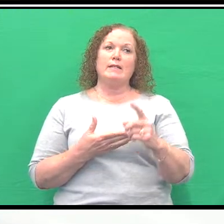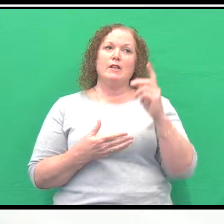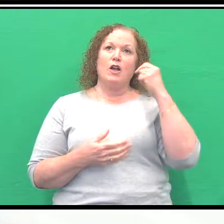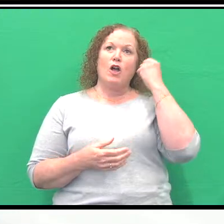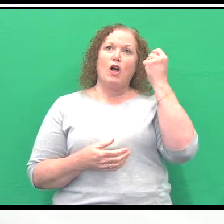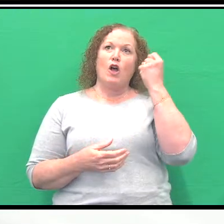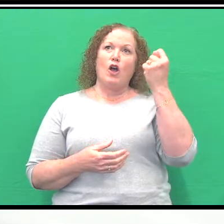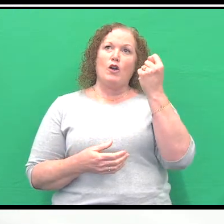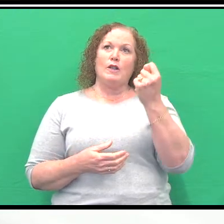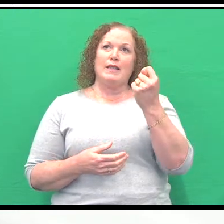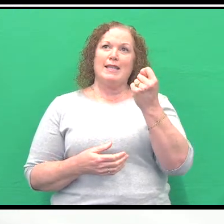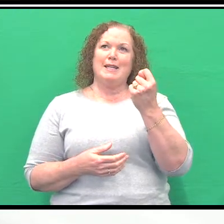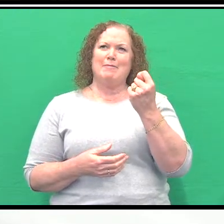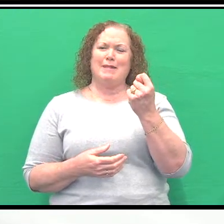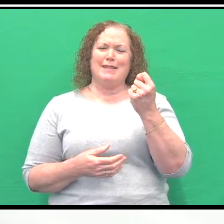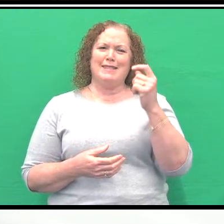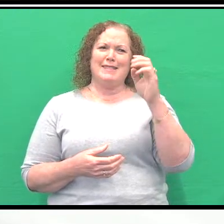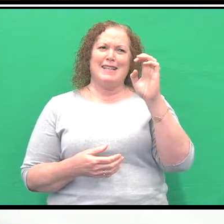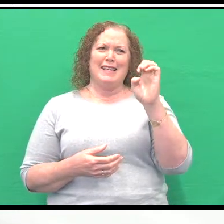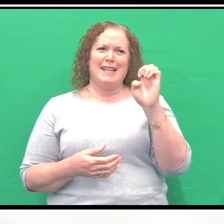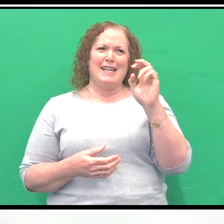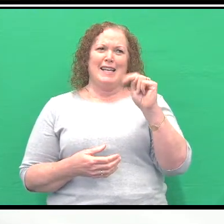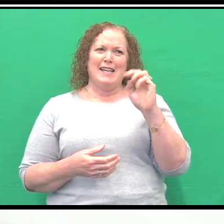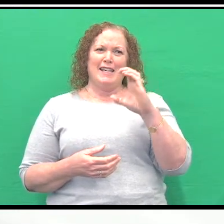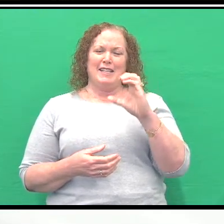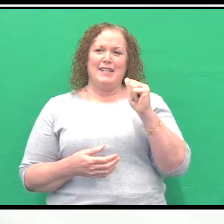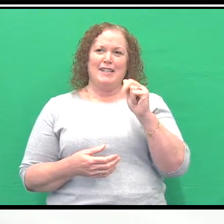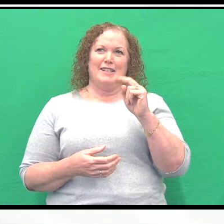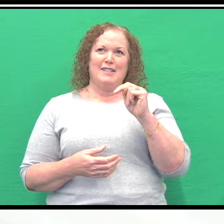Margaritaville, 8 to 12.